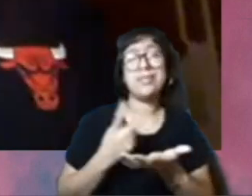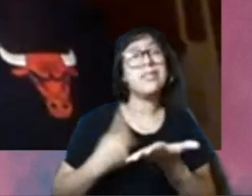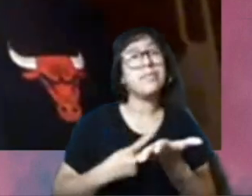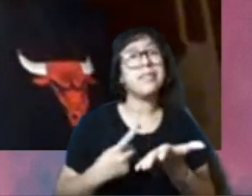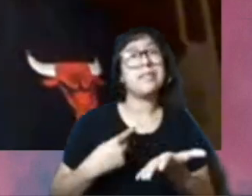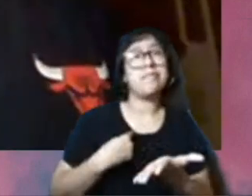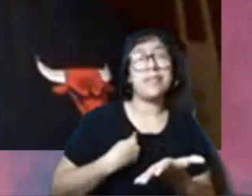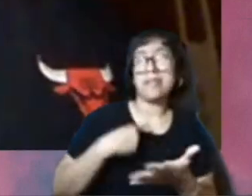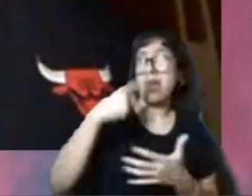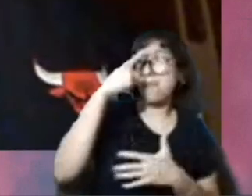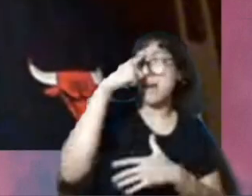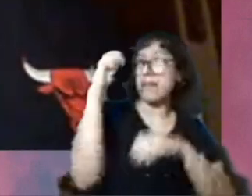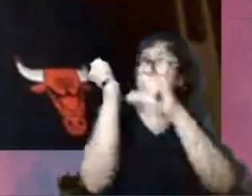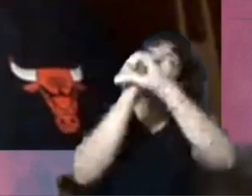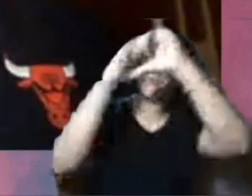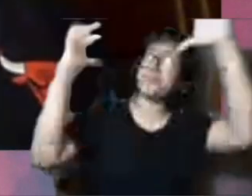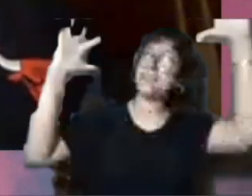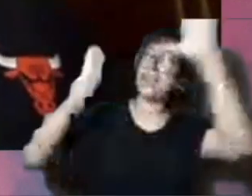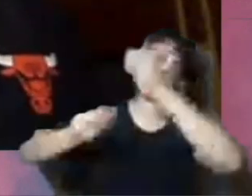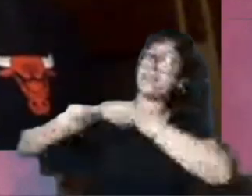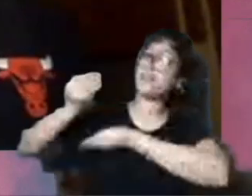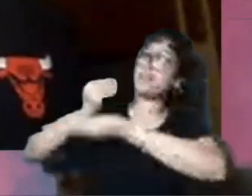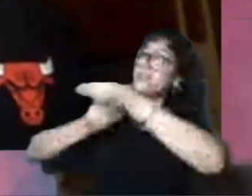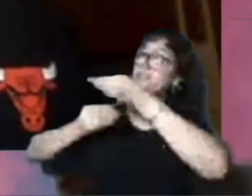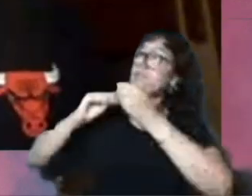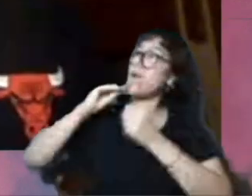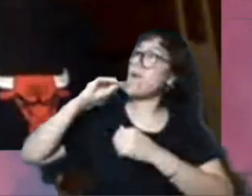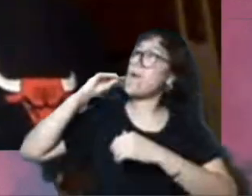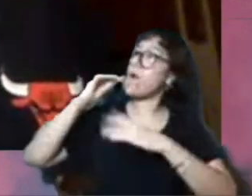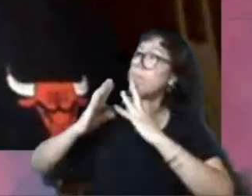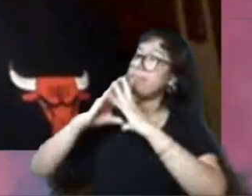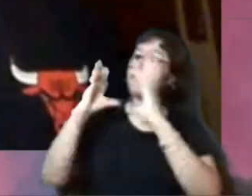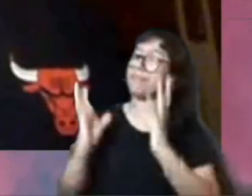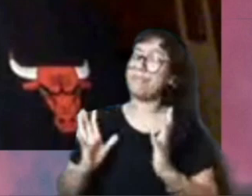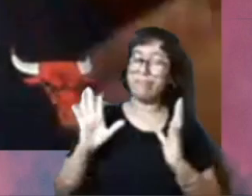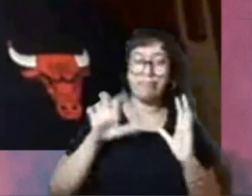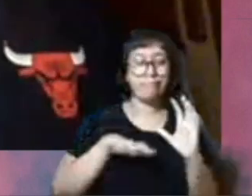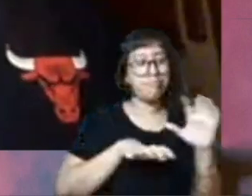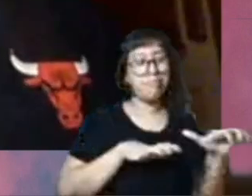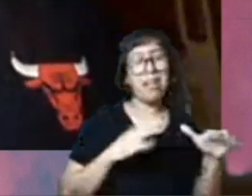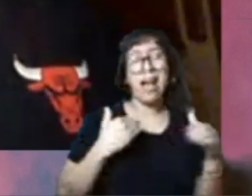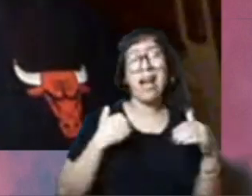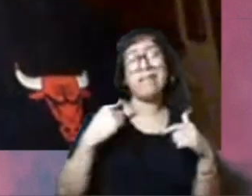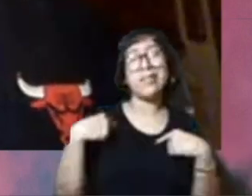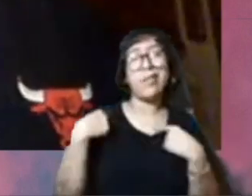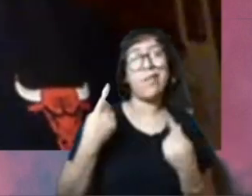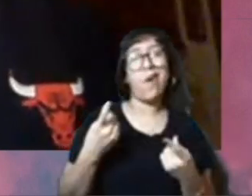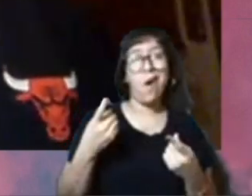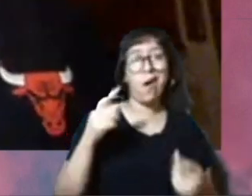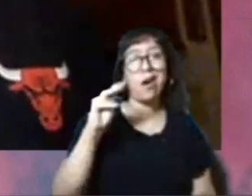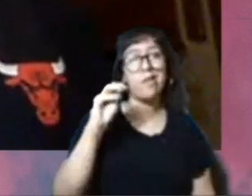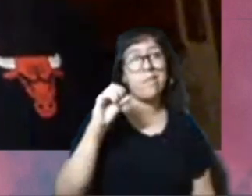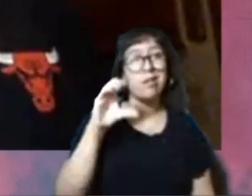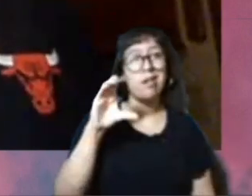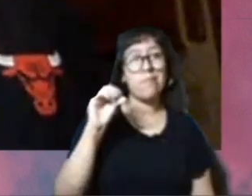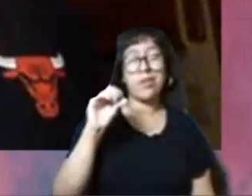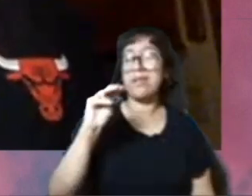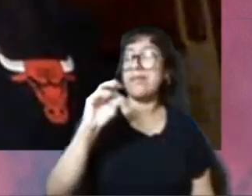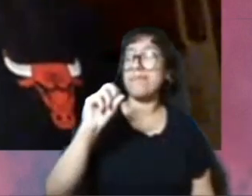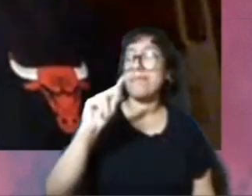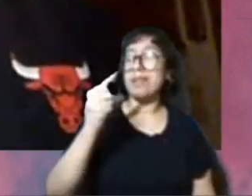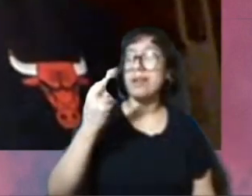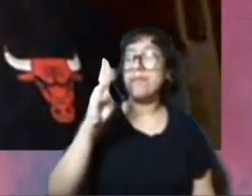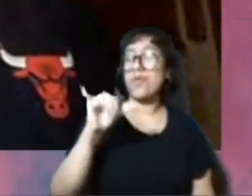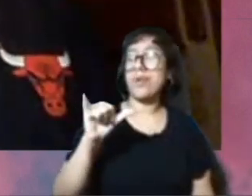mine imagine ancestral homes. All I got so far is Montgomery, Alabama. Maybe